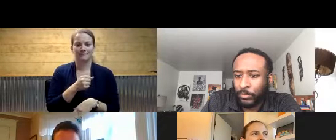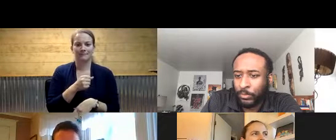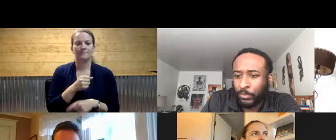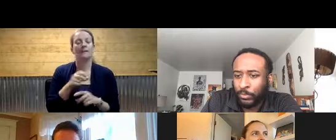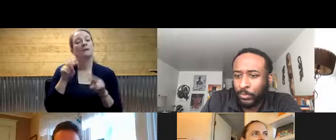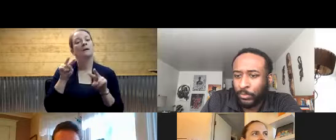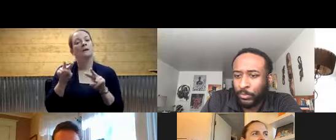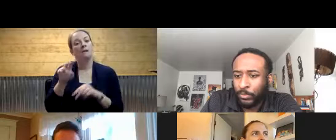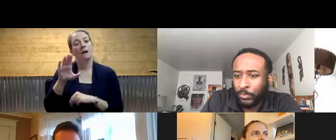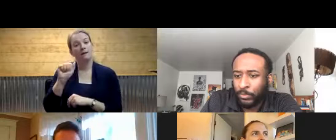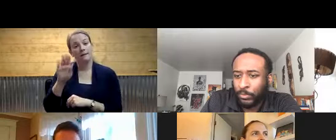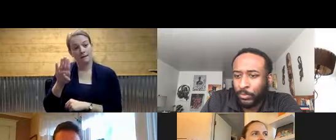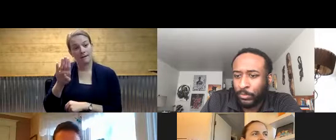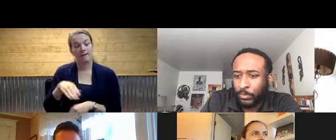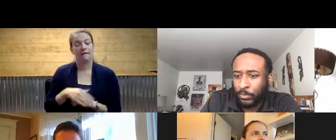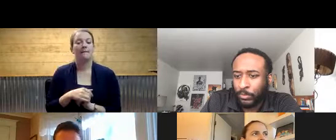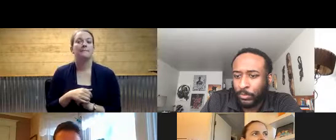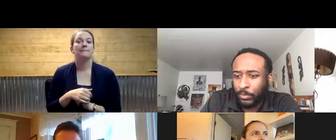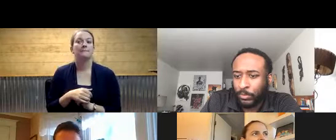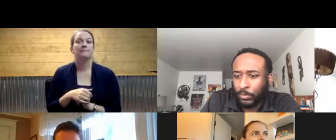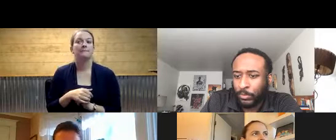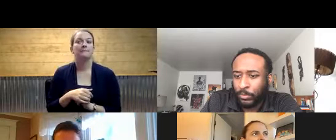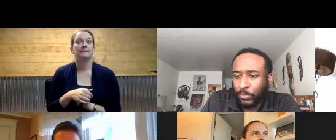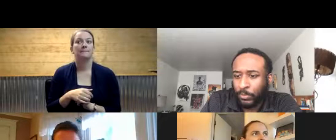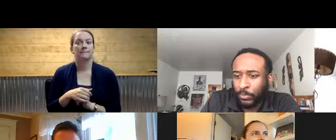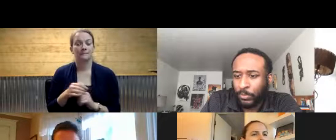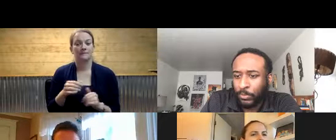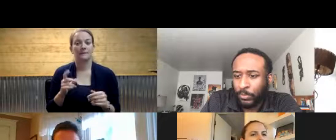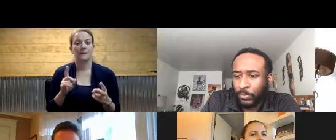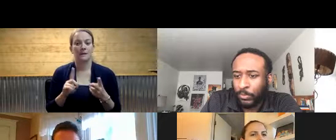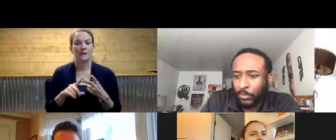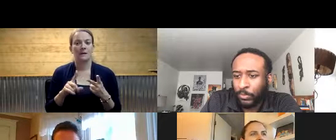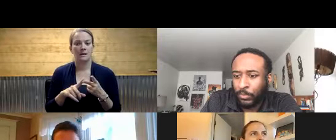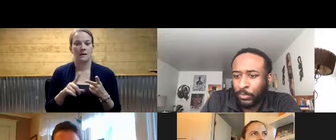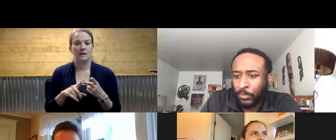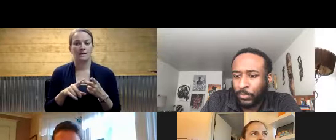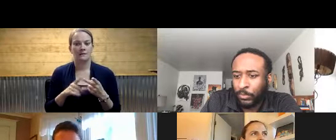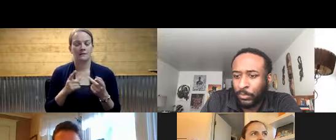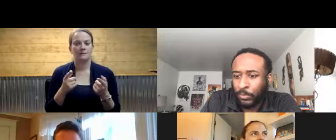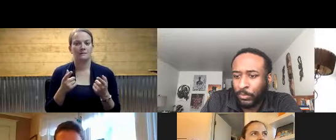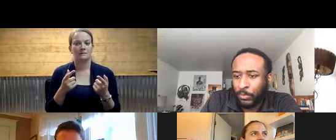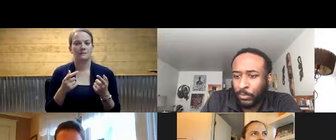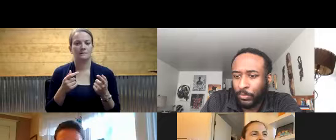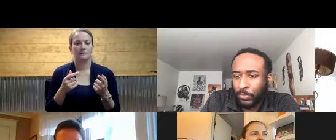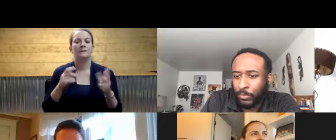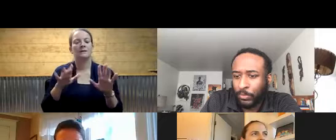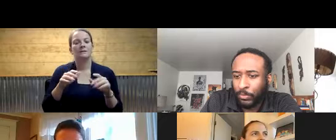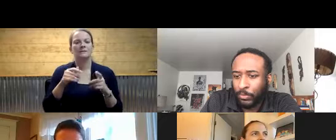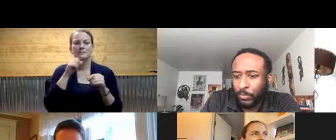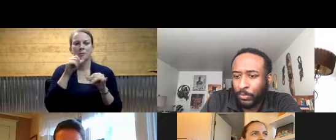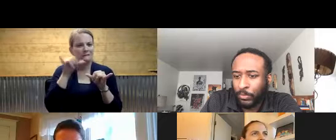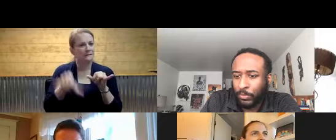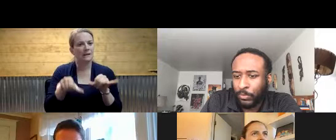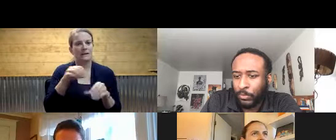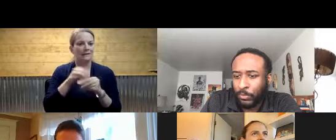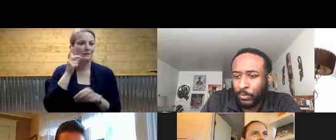board, and really just do not always stay in your dorm. Like try to stay like if you're going to your dorm or you're going to your room, just